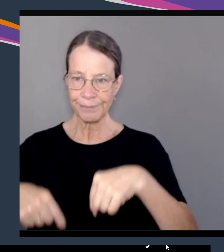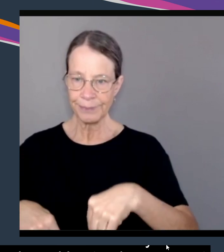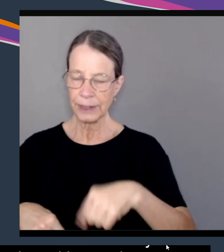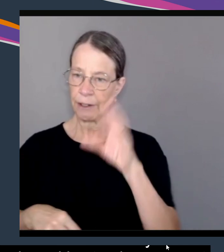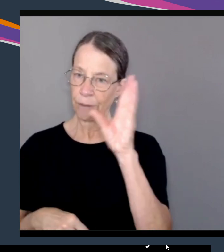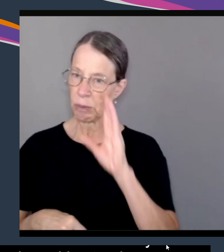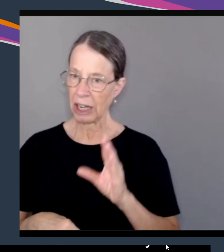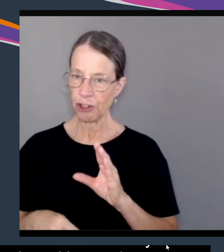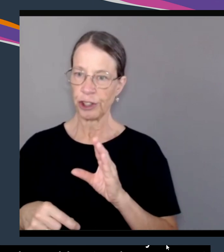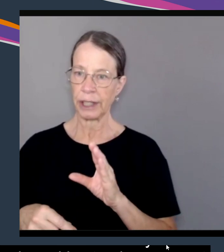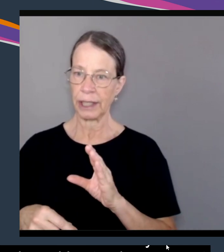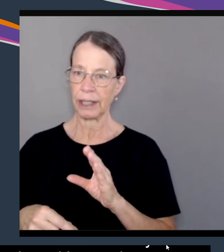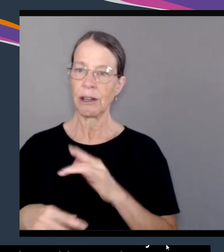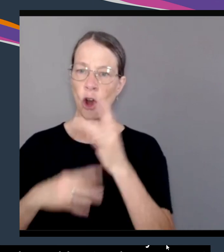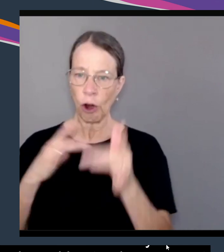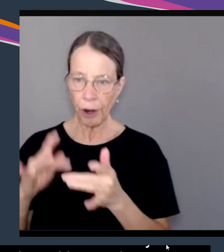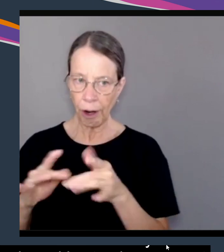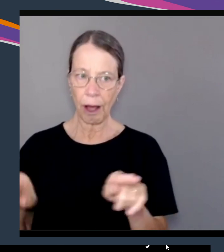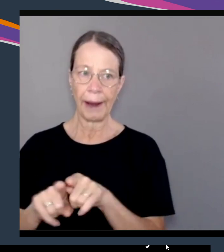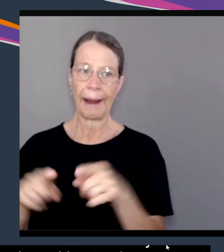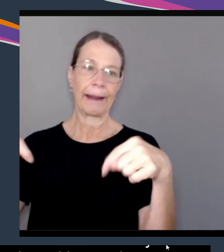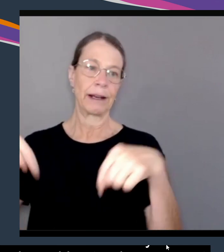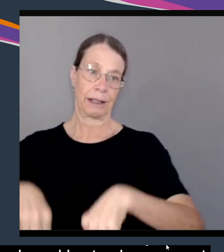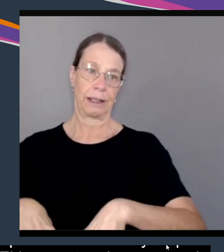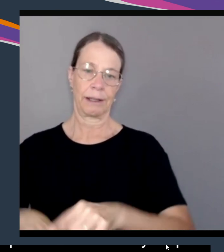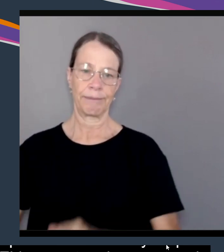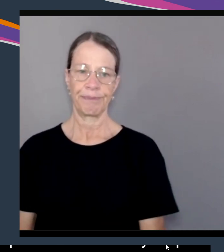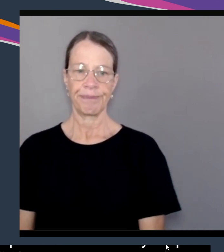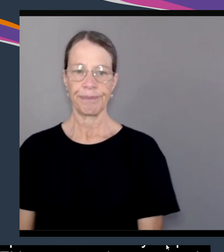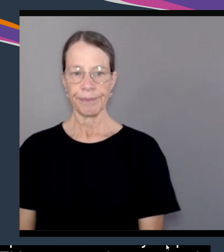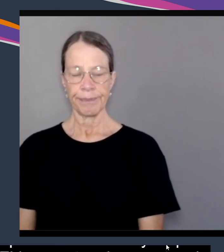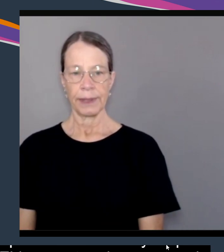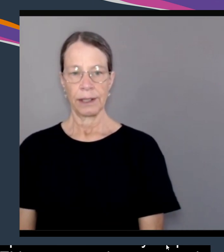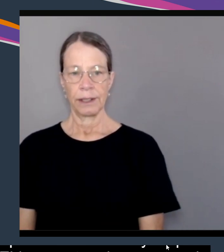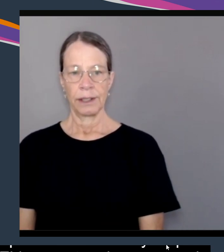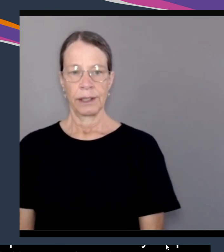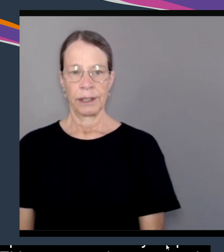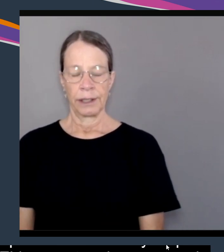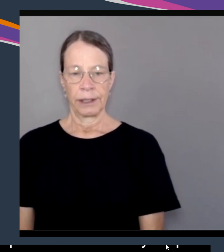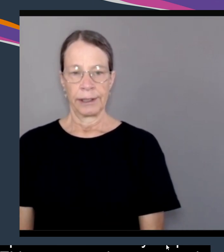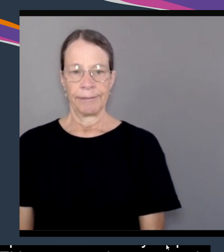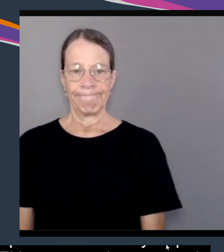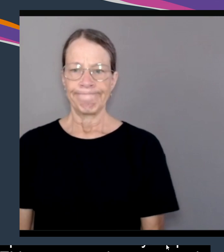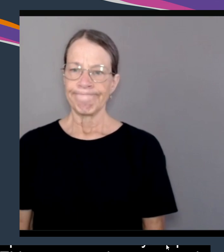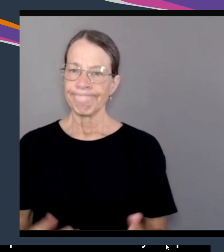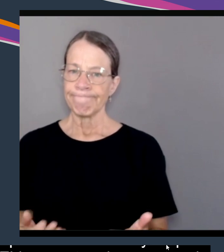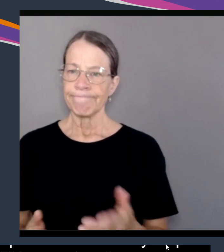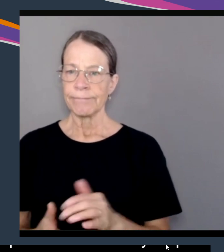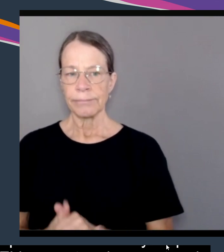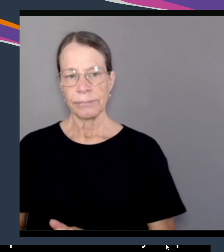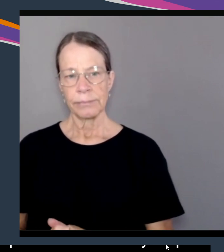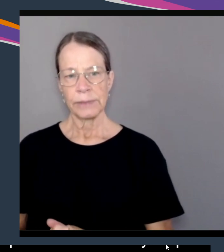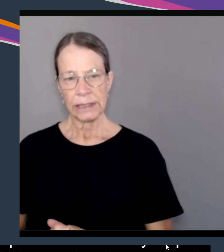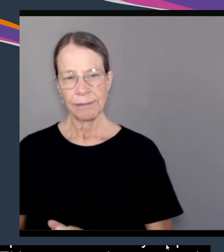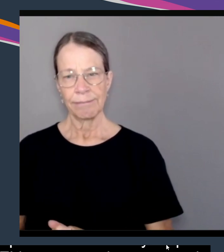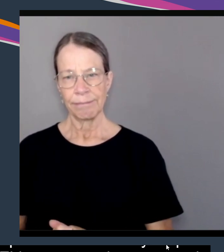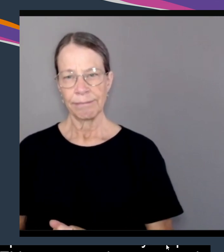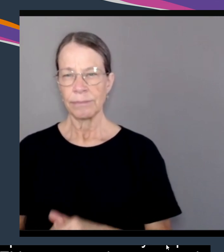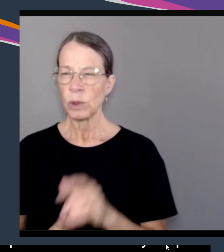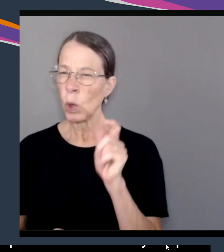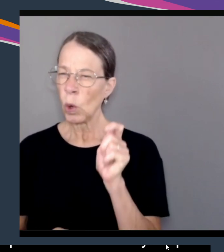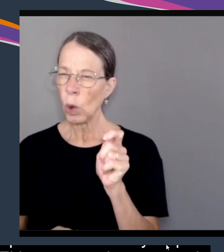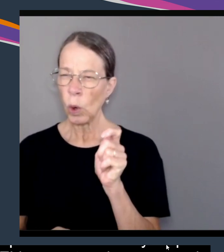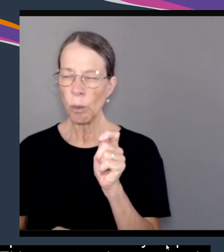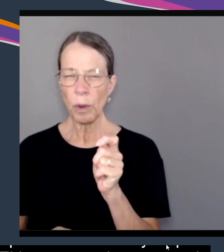online, as well as here in the room. It's basically nearly 30